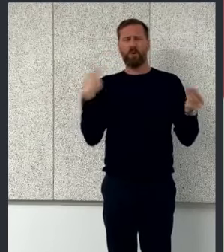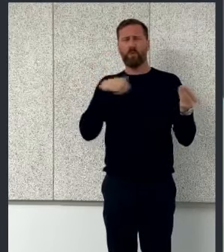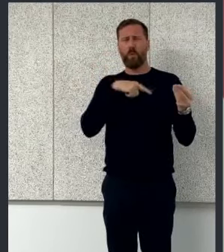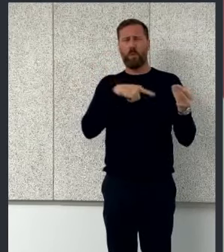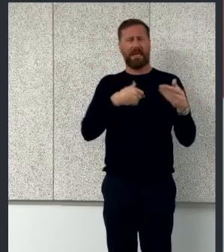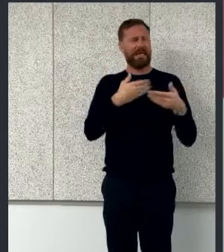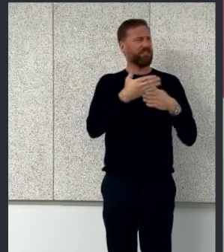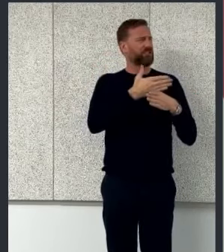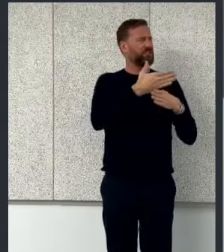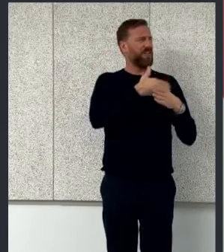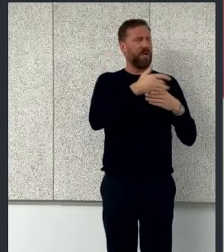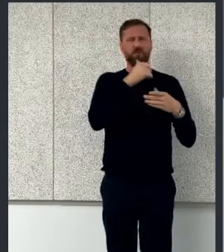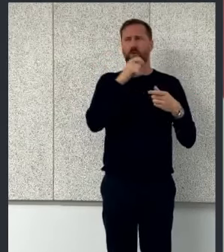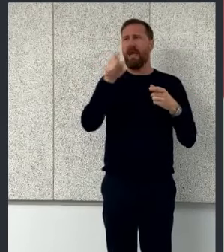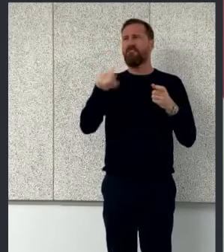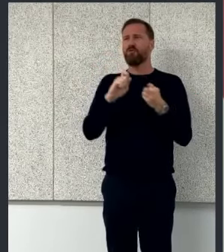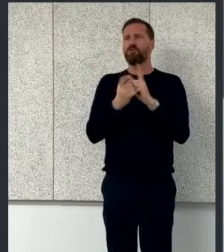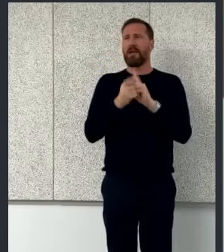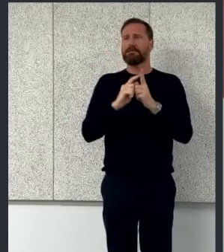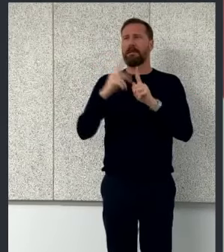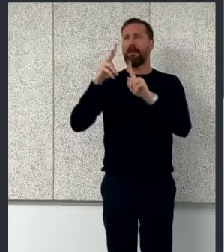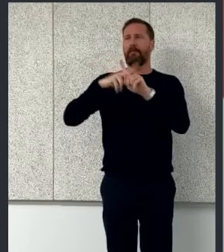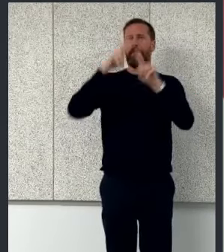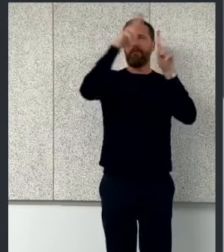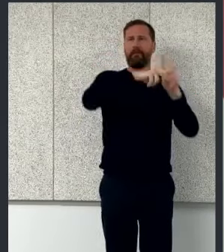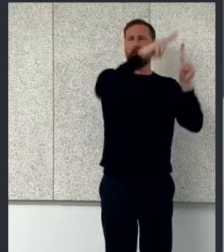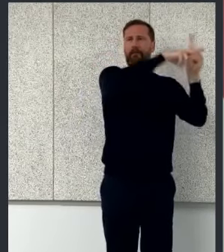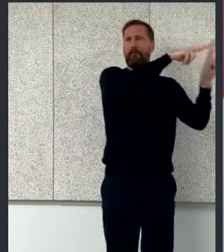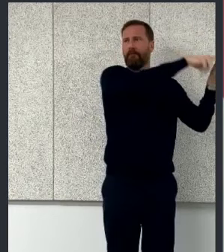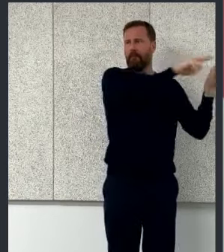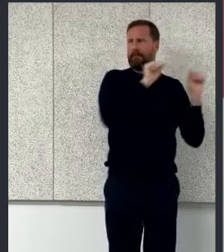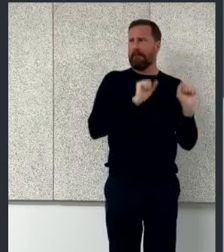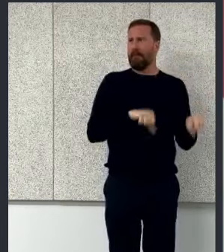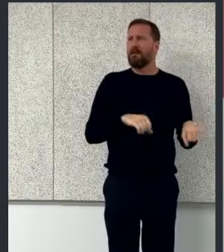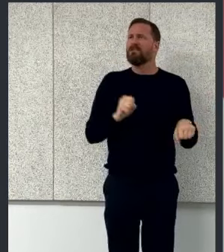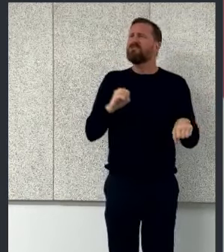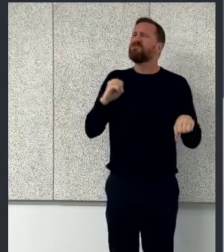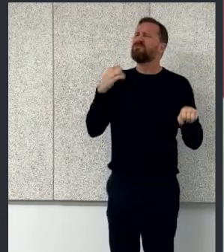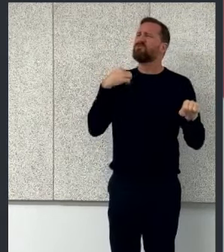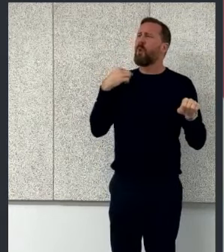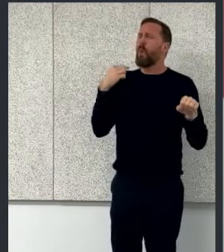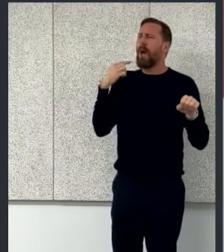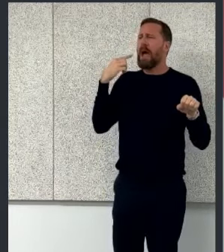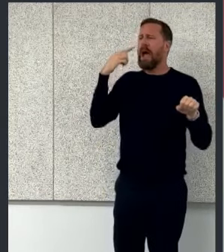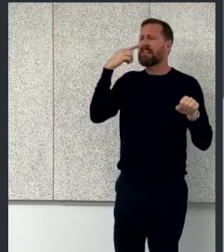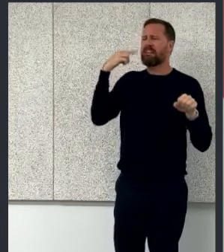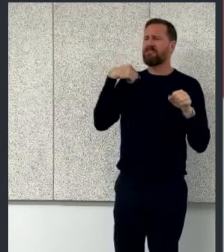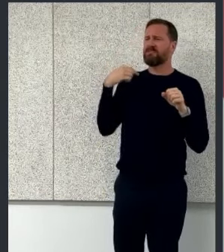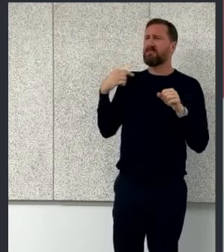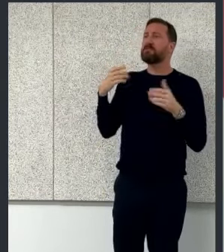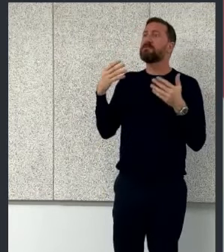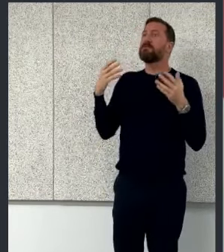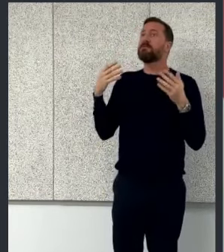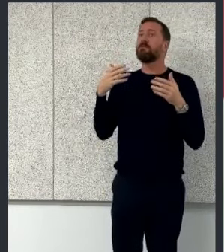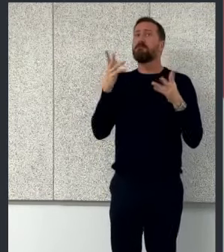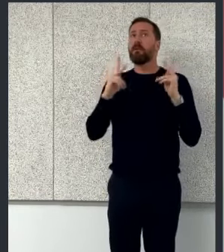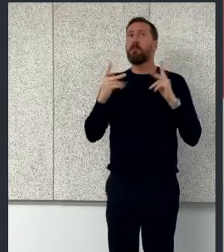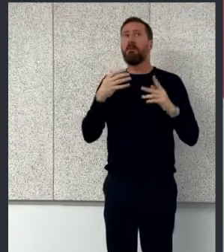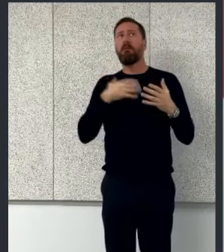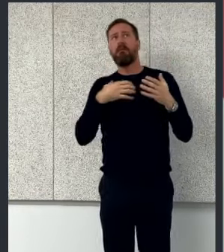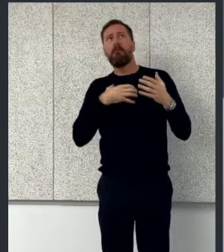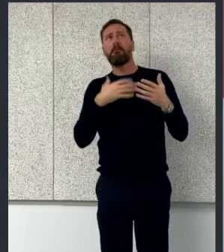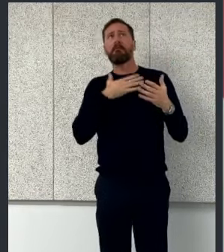and keep transmitting? So I think there's this call for just more money to flow more